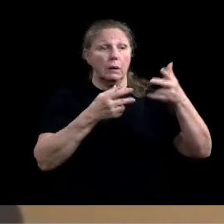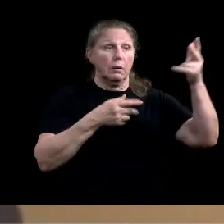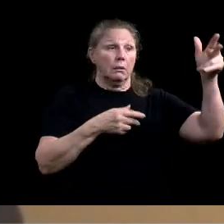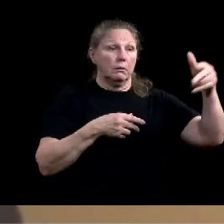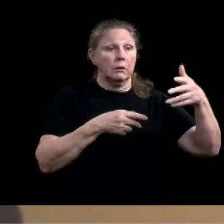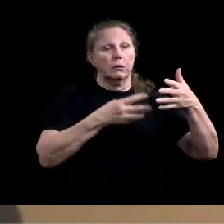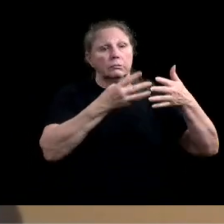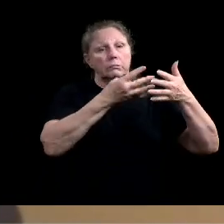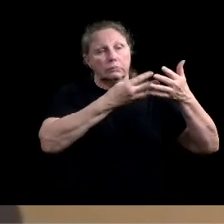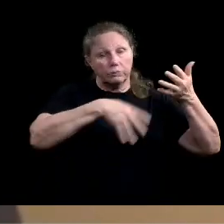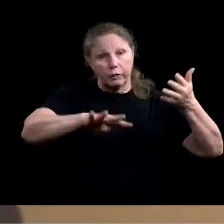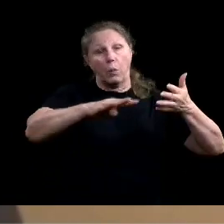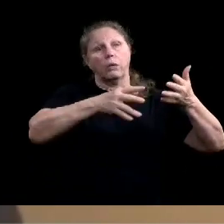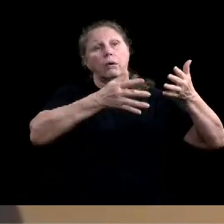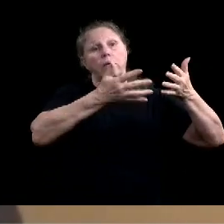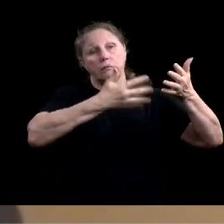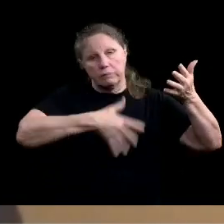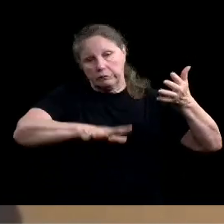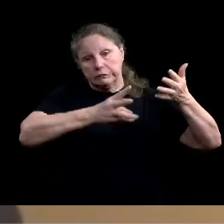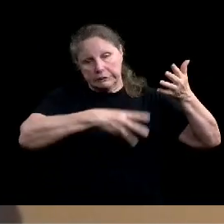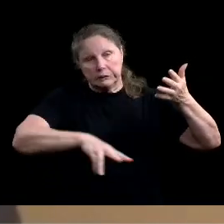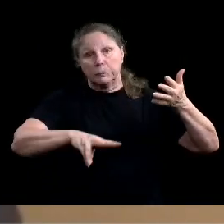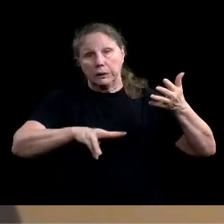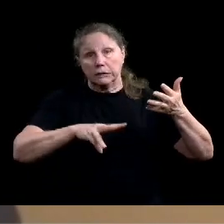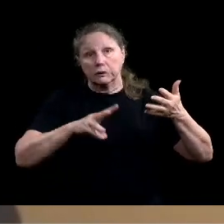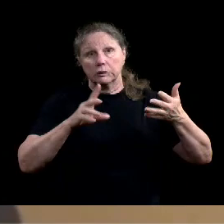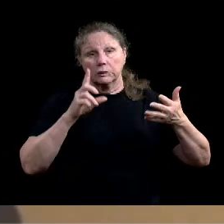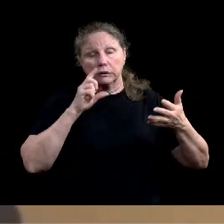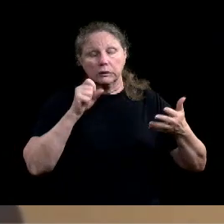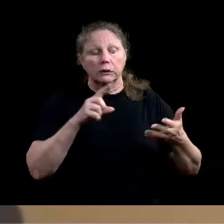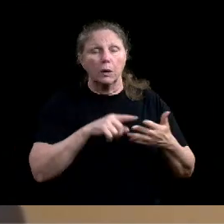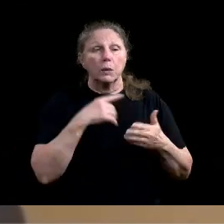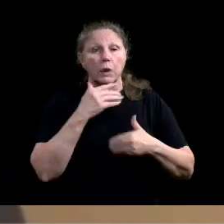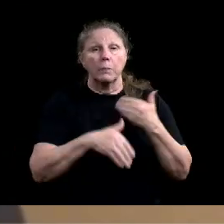but we want to try to get it right, and there's a balance there that has to be struck.